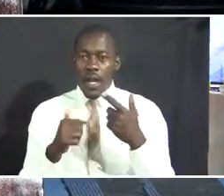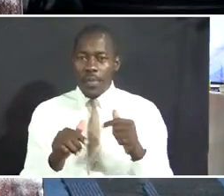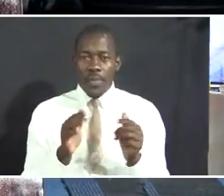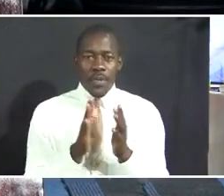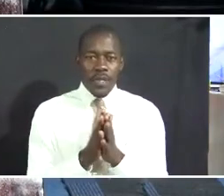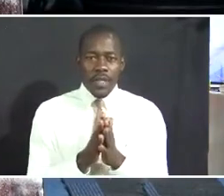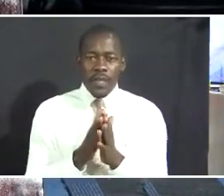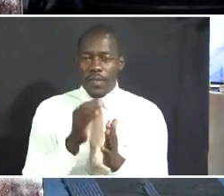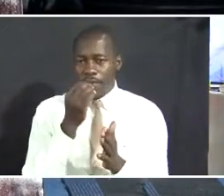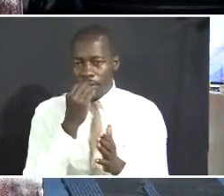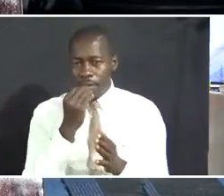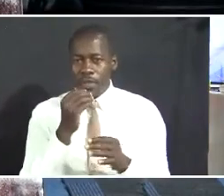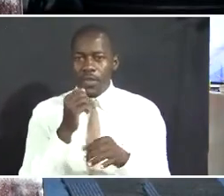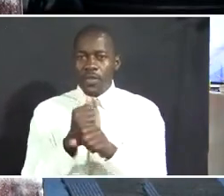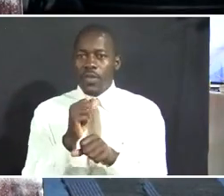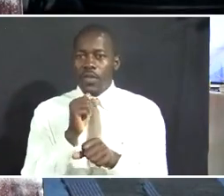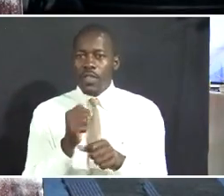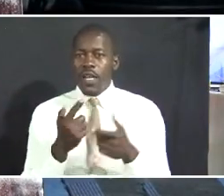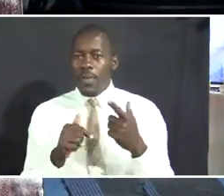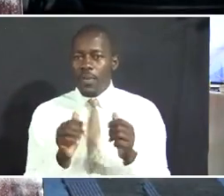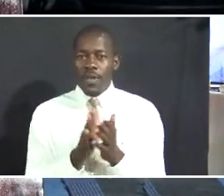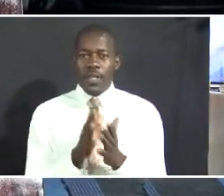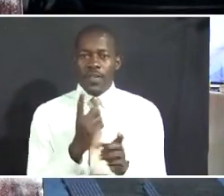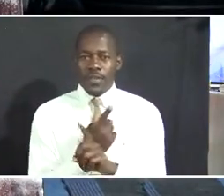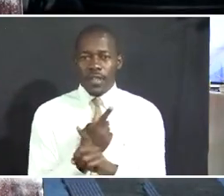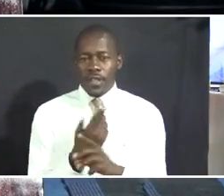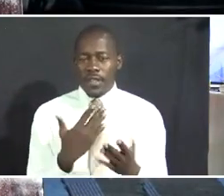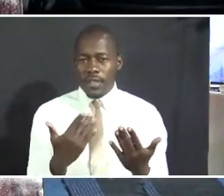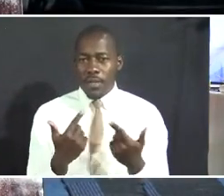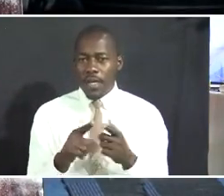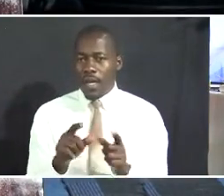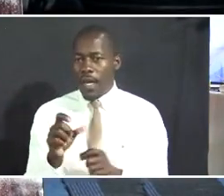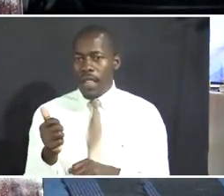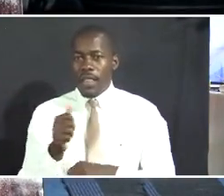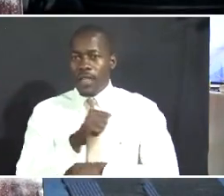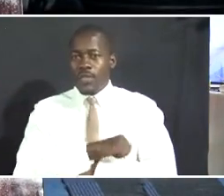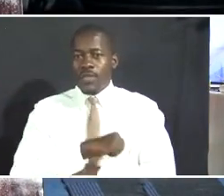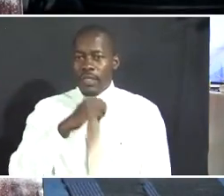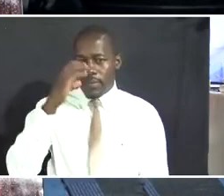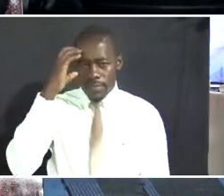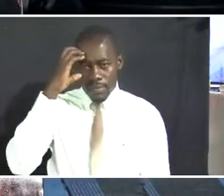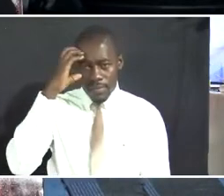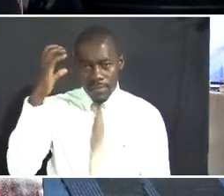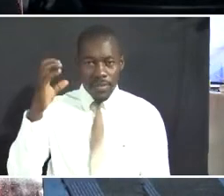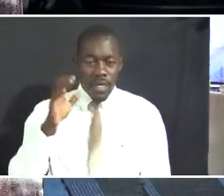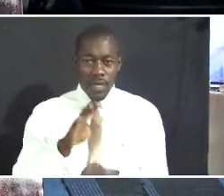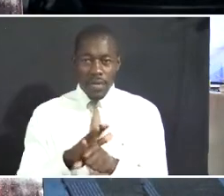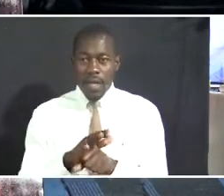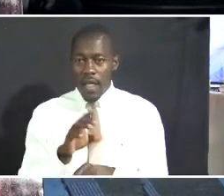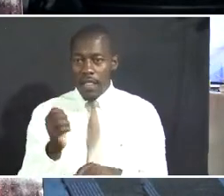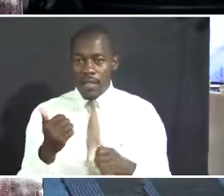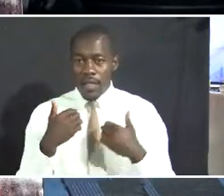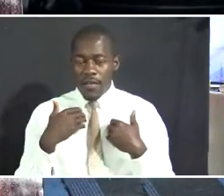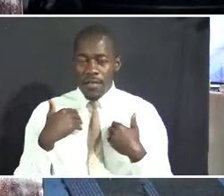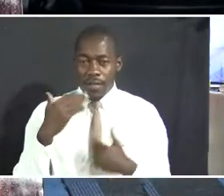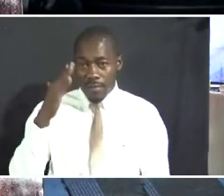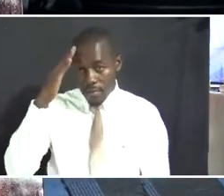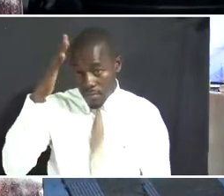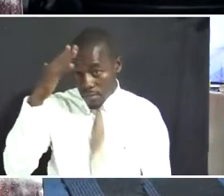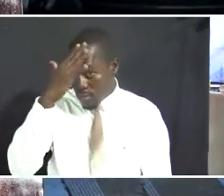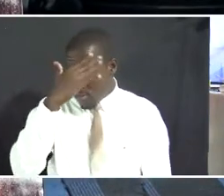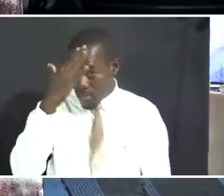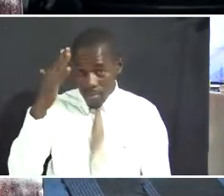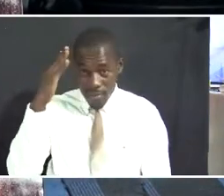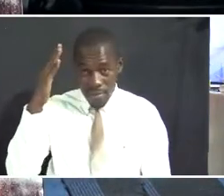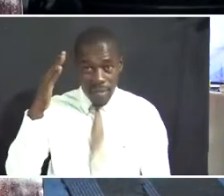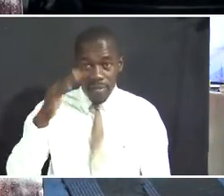there are still students who came during opening with very long nails, very curly hair, lipstick,